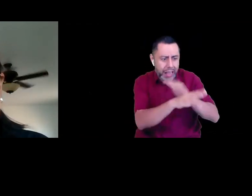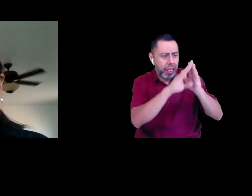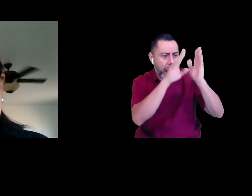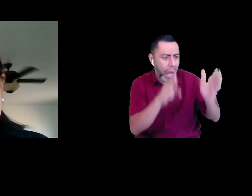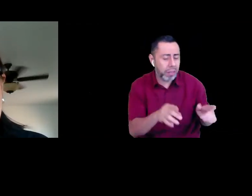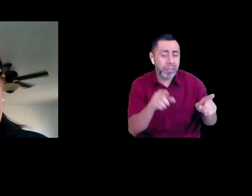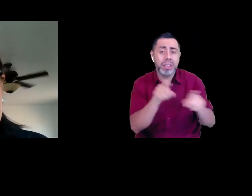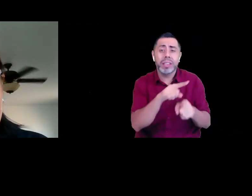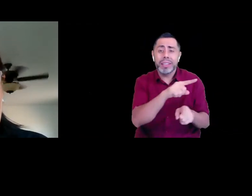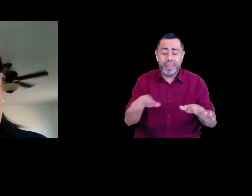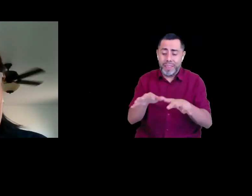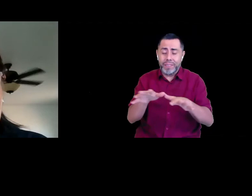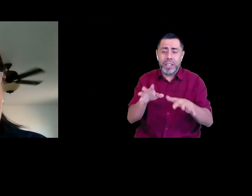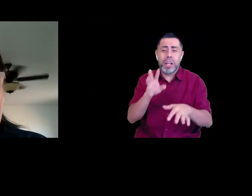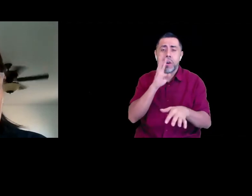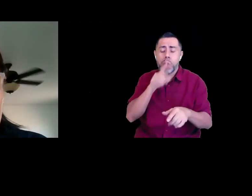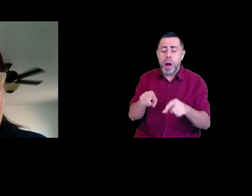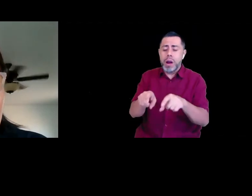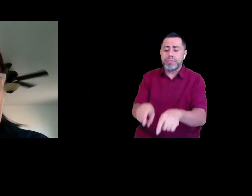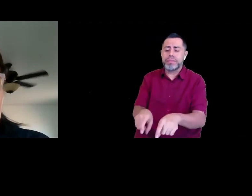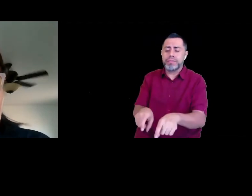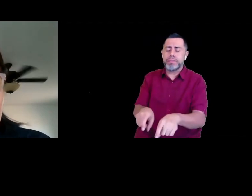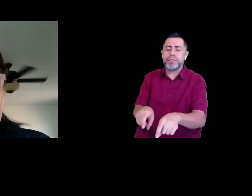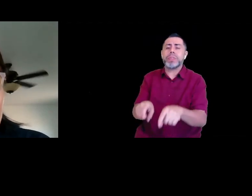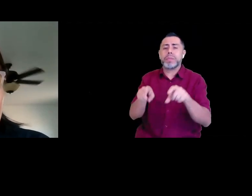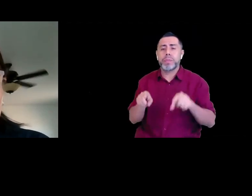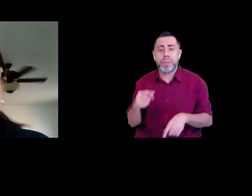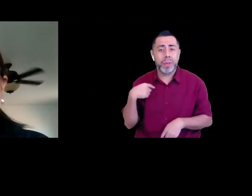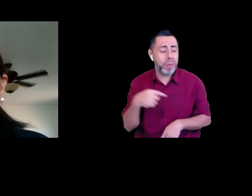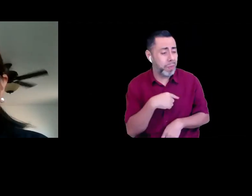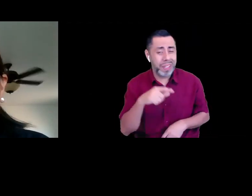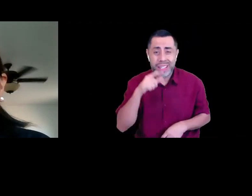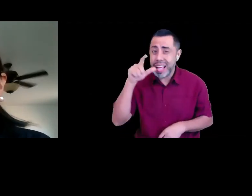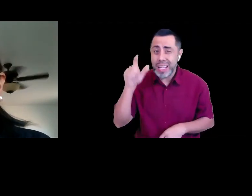we're not supposed to do medicine, but who's going to do that? So